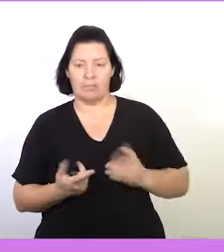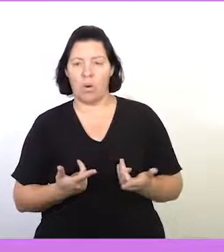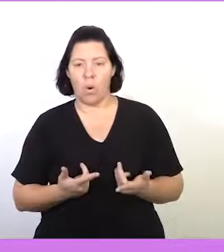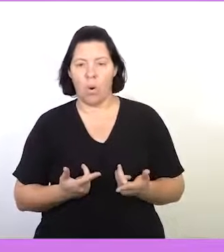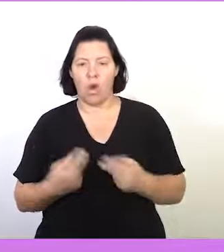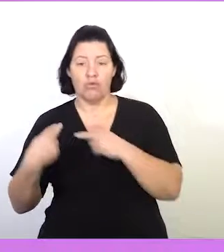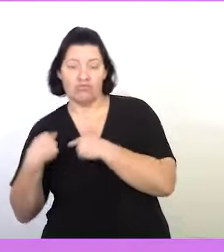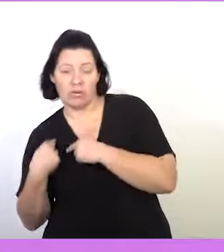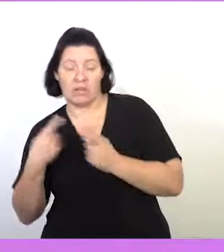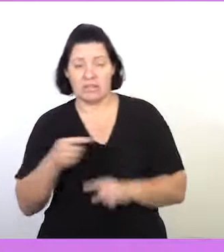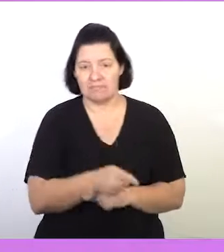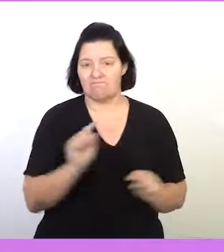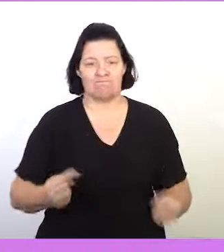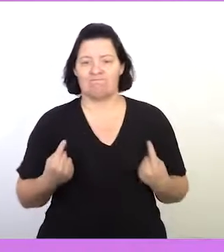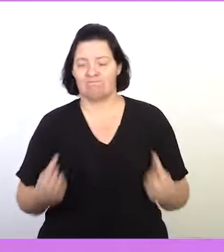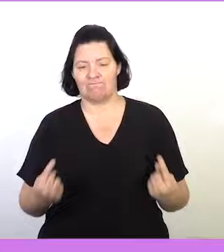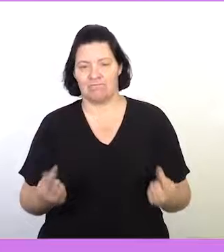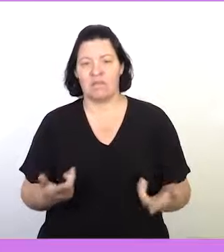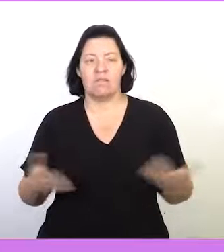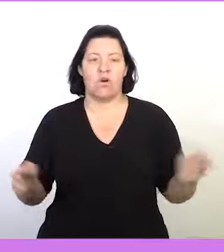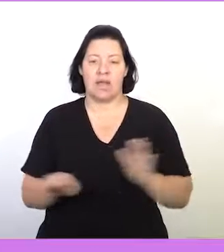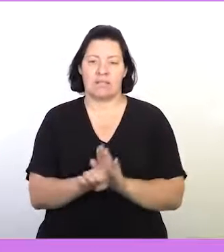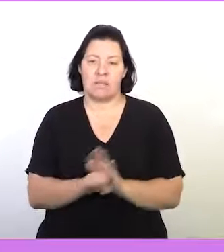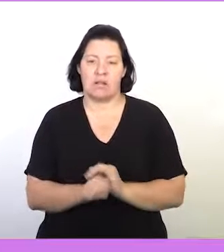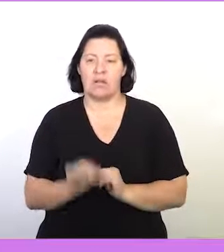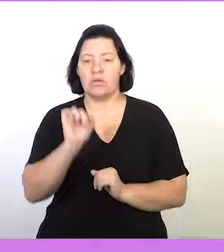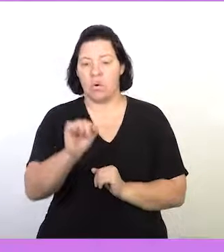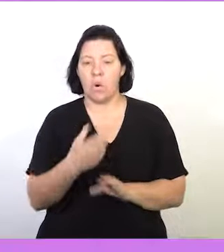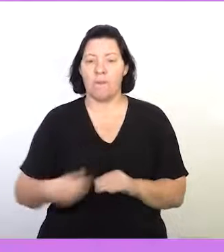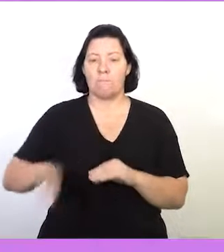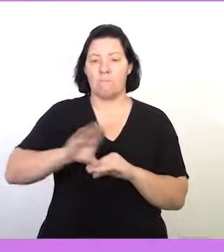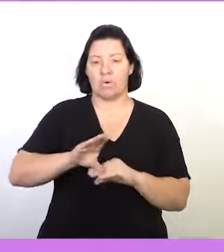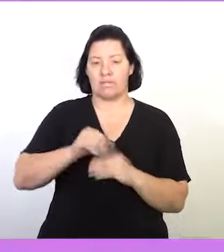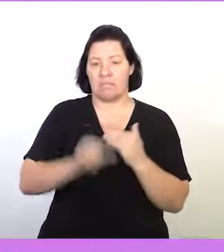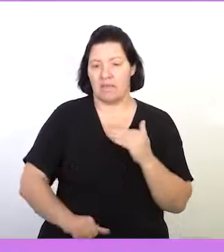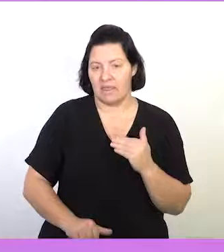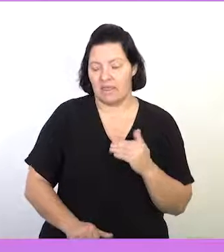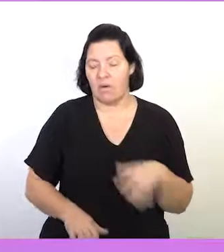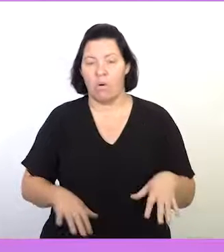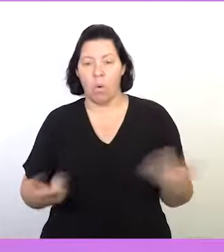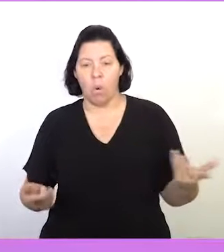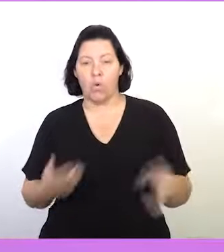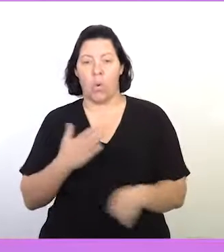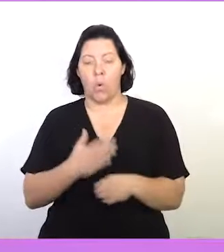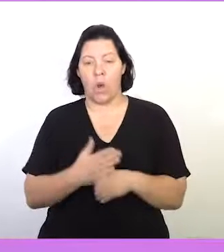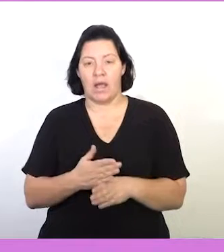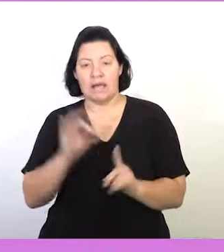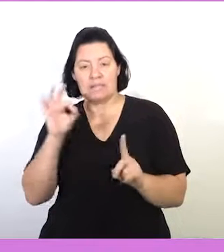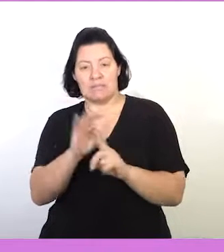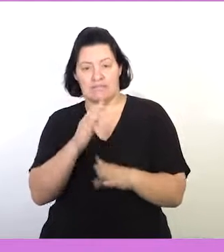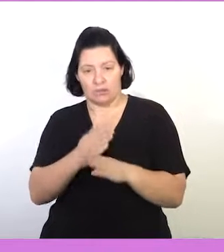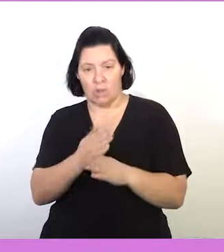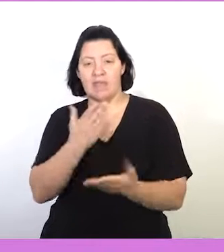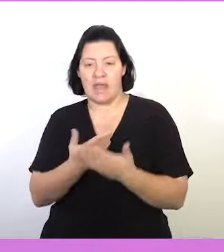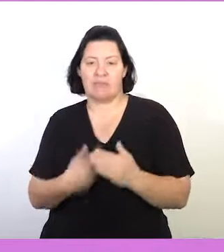it as unreliable income per month. For example, let's say you get a bonus this month, or if you completed a